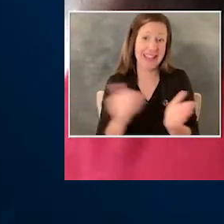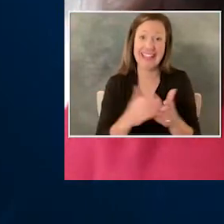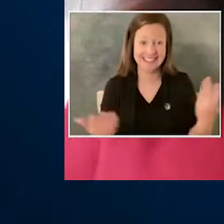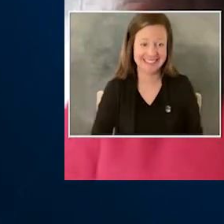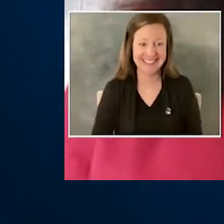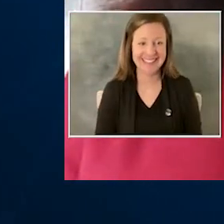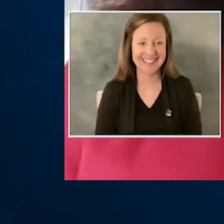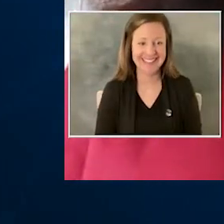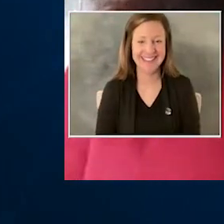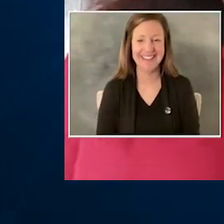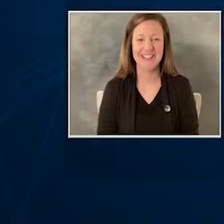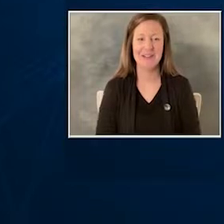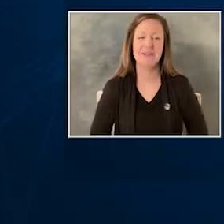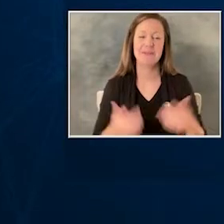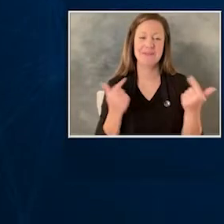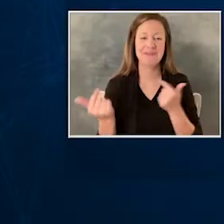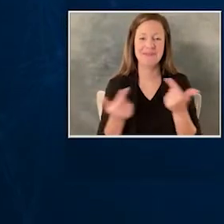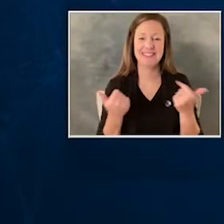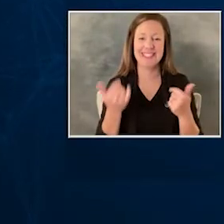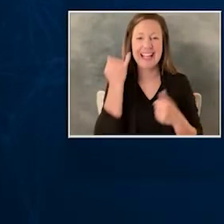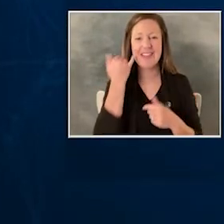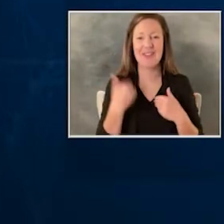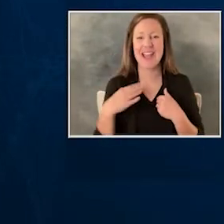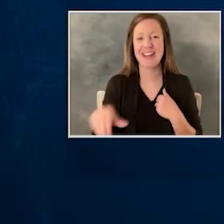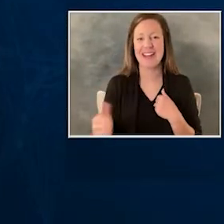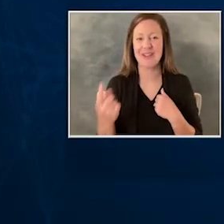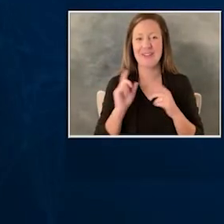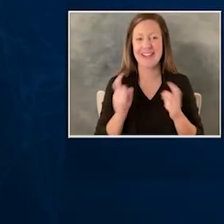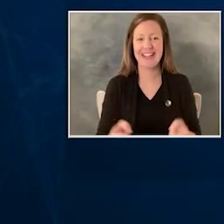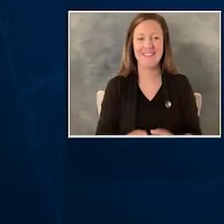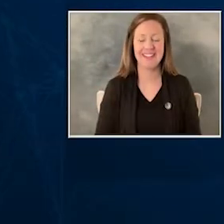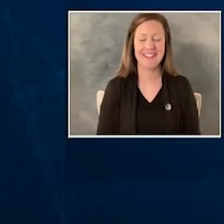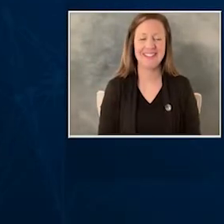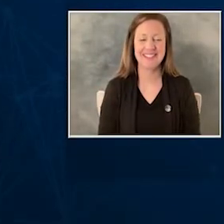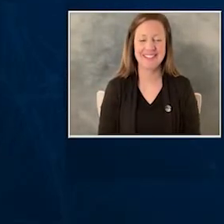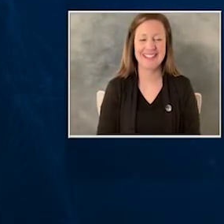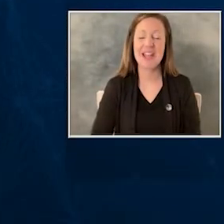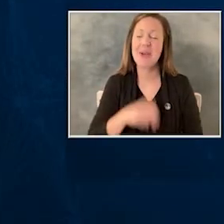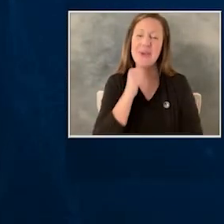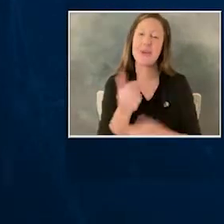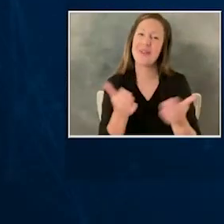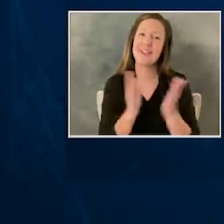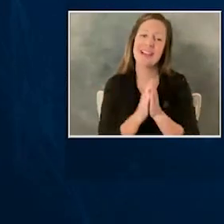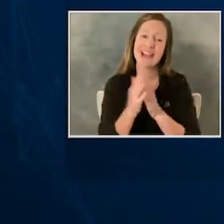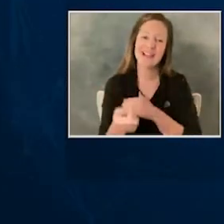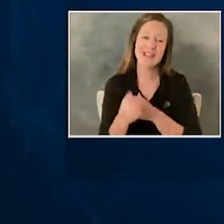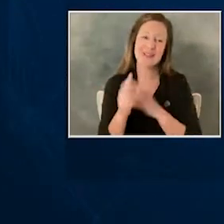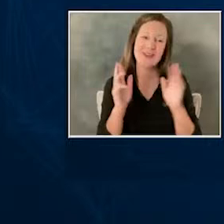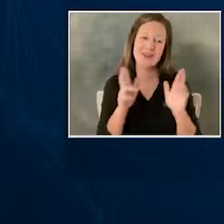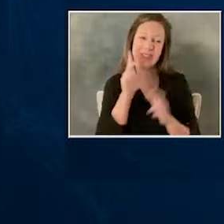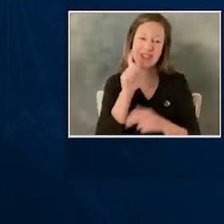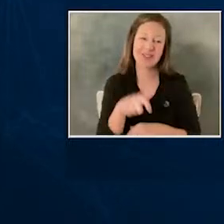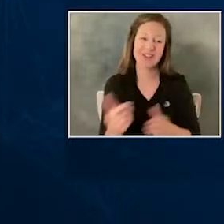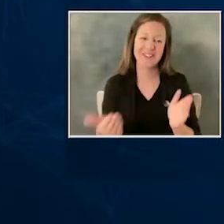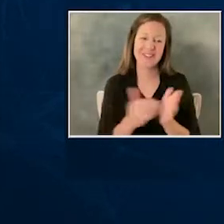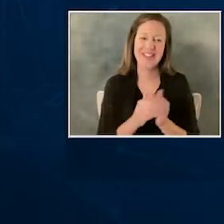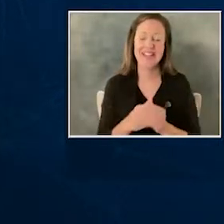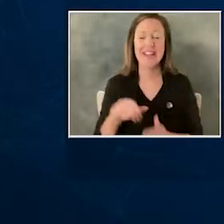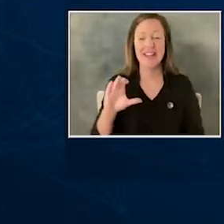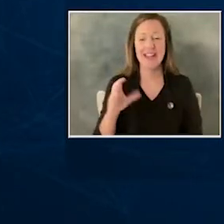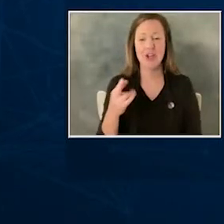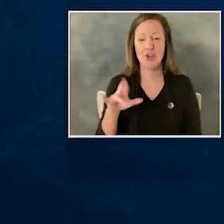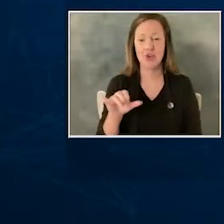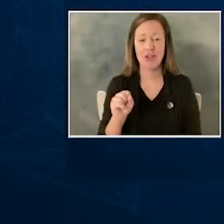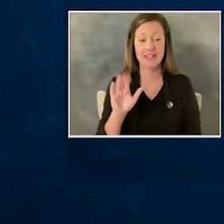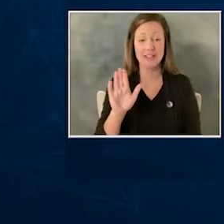if you had another to give, you know, we won't ask you. Hopefully you don't have to do that again. Chris, has your outlook on